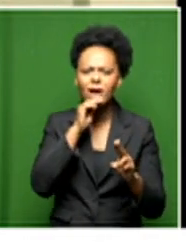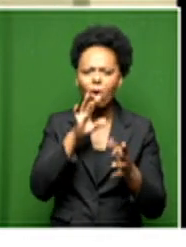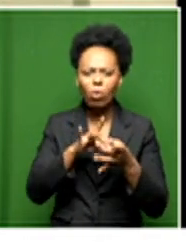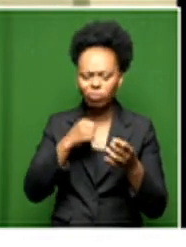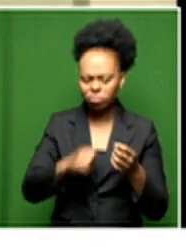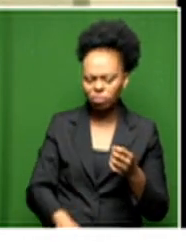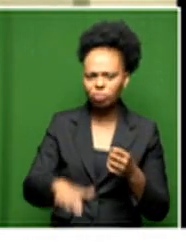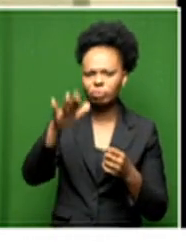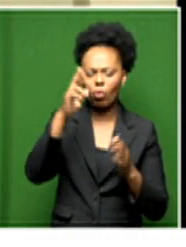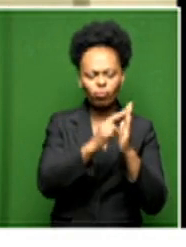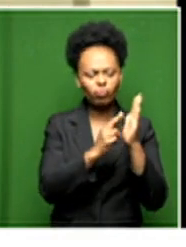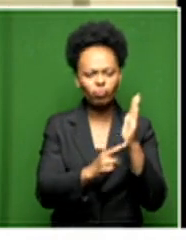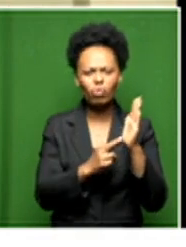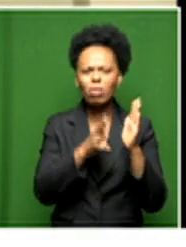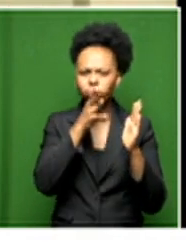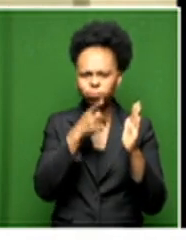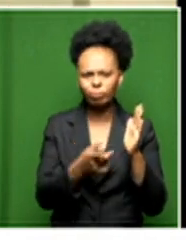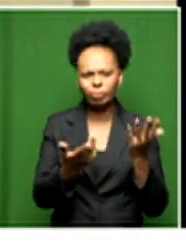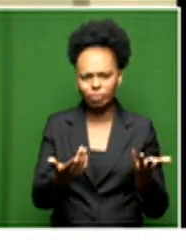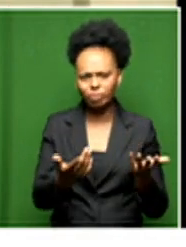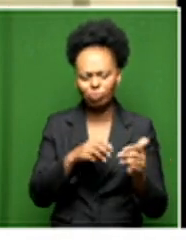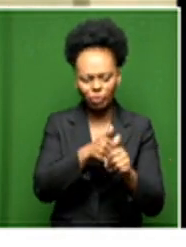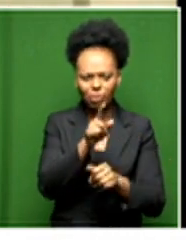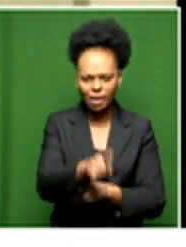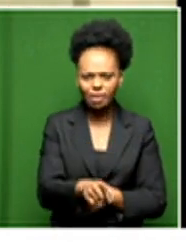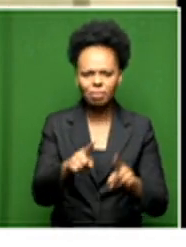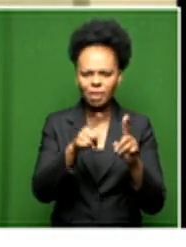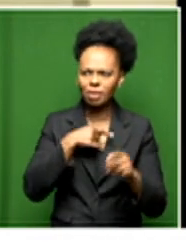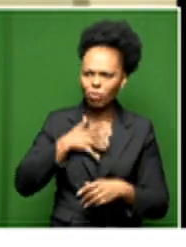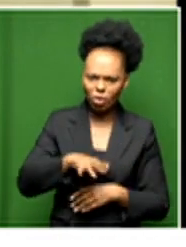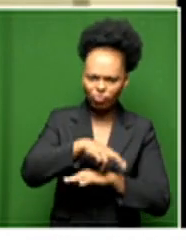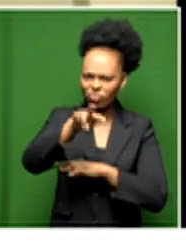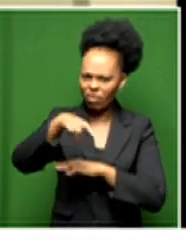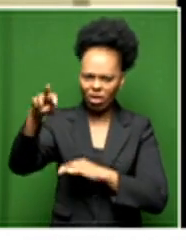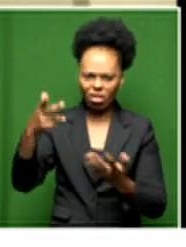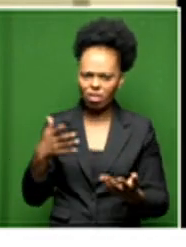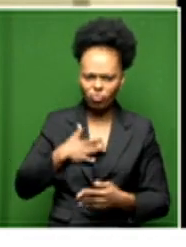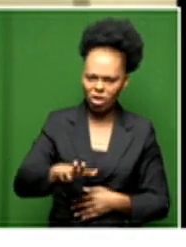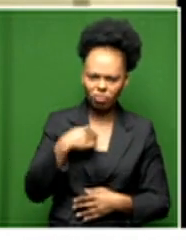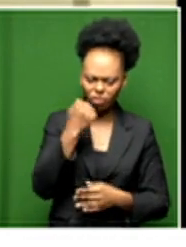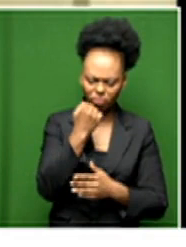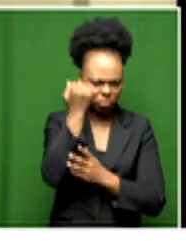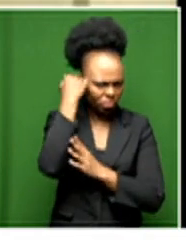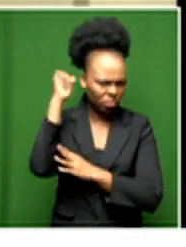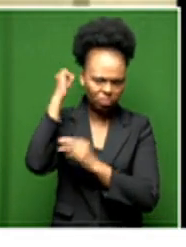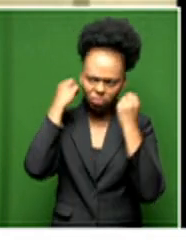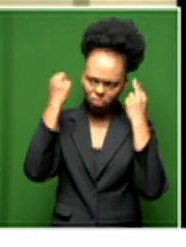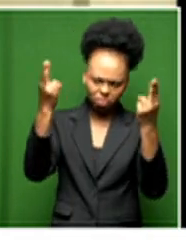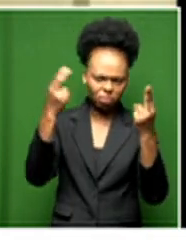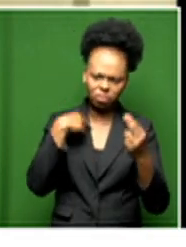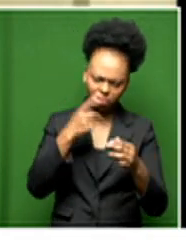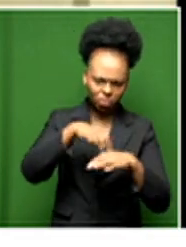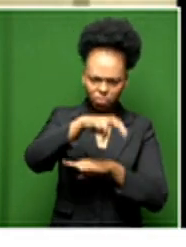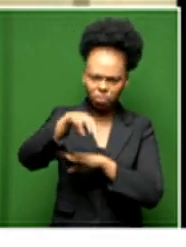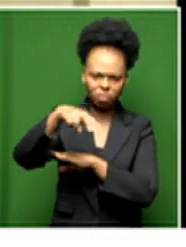because I'd grown up reading so many books, I wanted to go and have adventures and I wanted to travel. And for a long time, that didn't seem possible. And